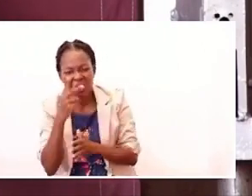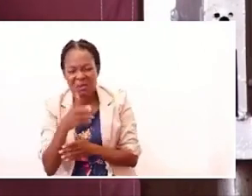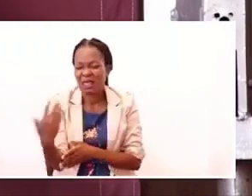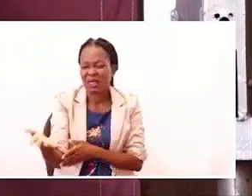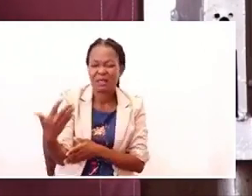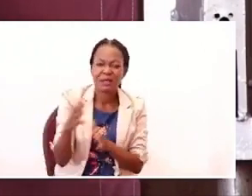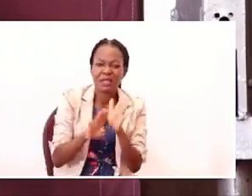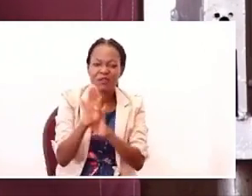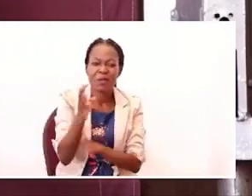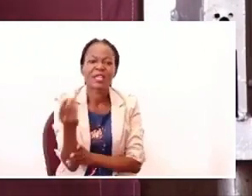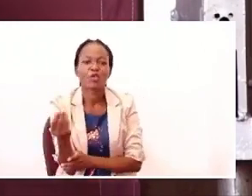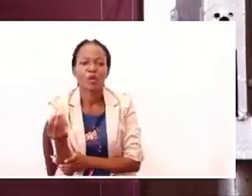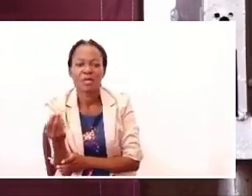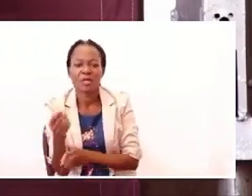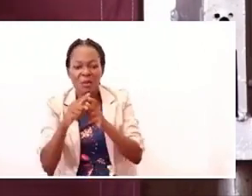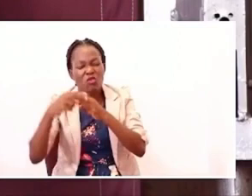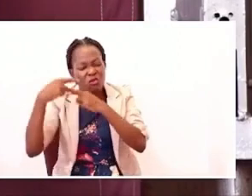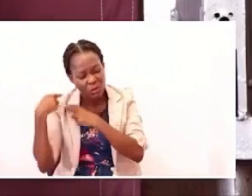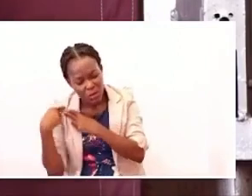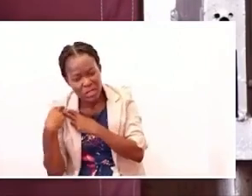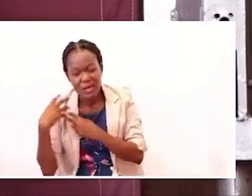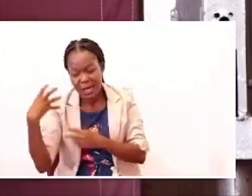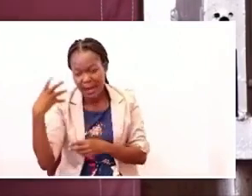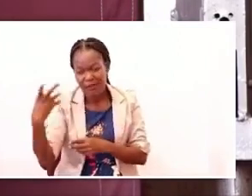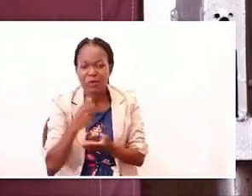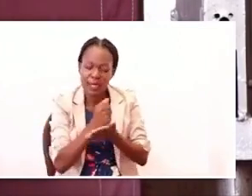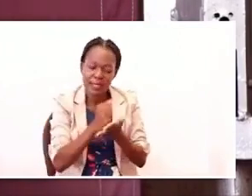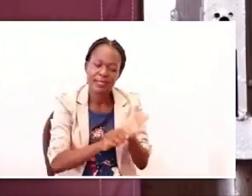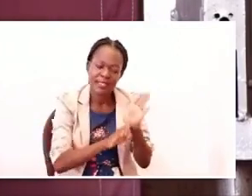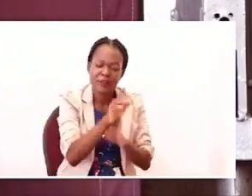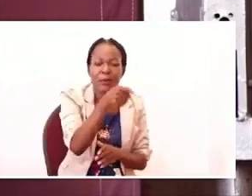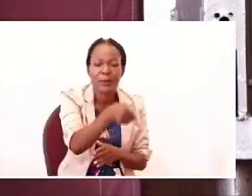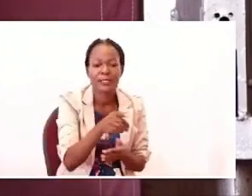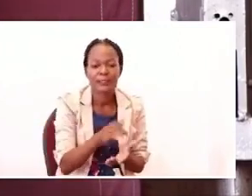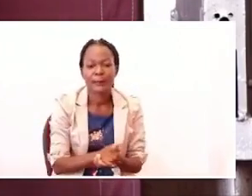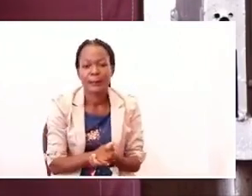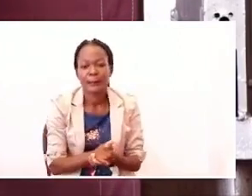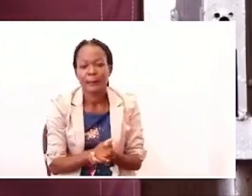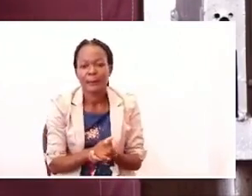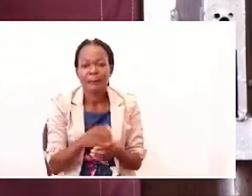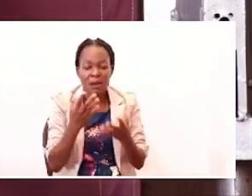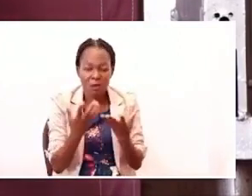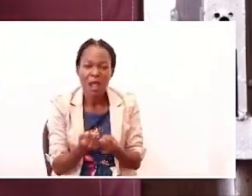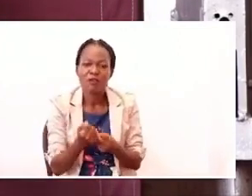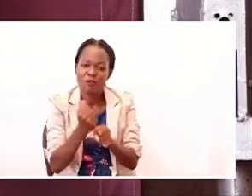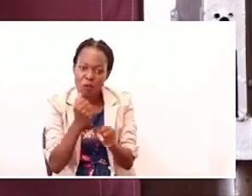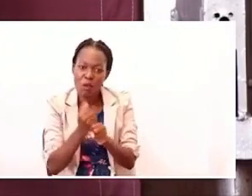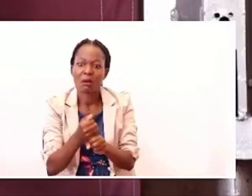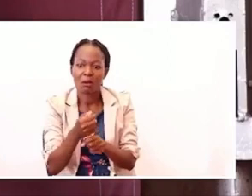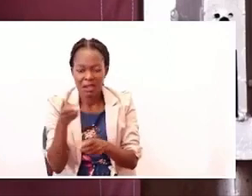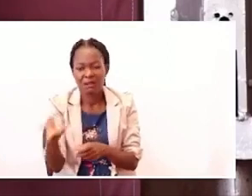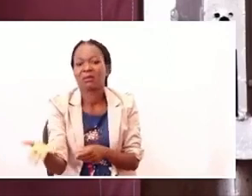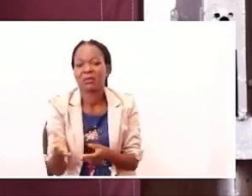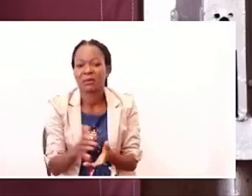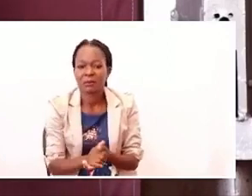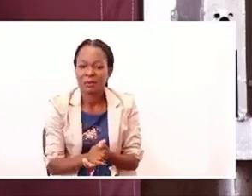economics and the role of the state in development. And there is work that attests to this.